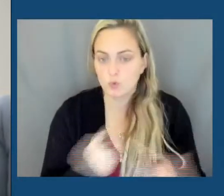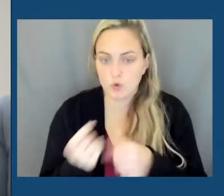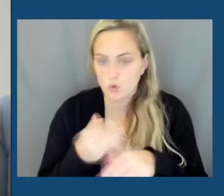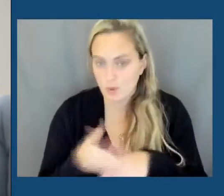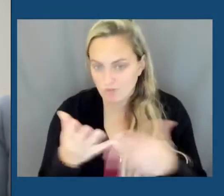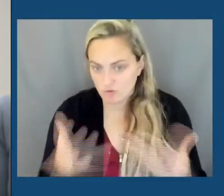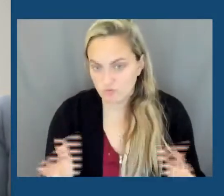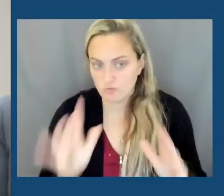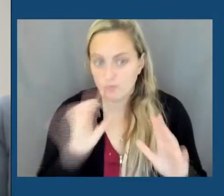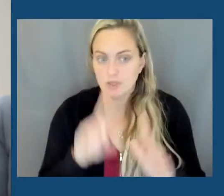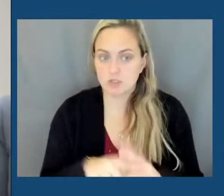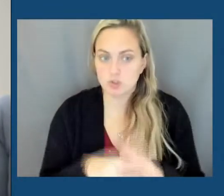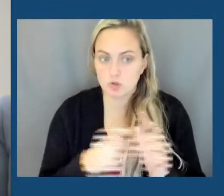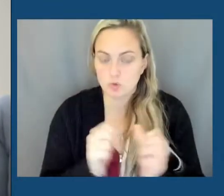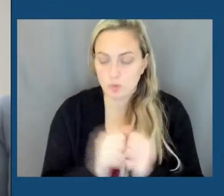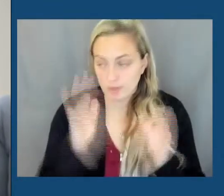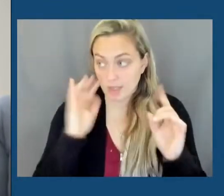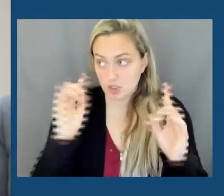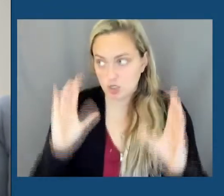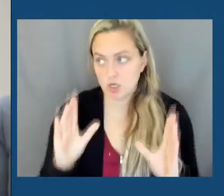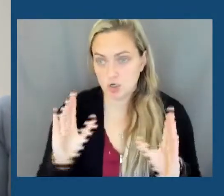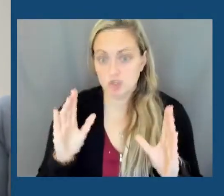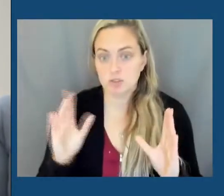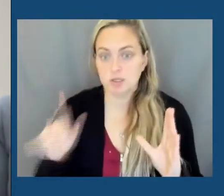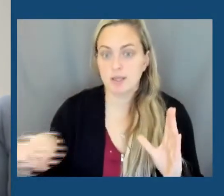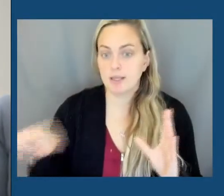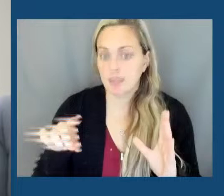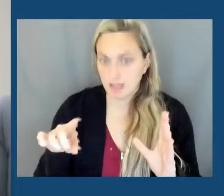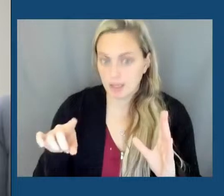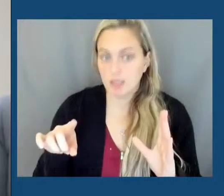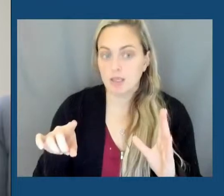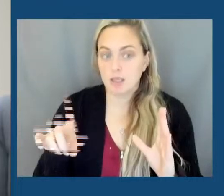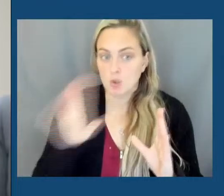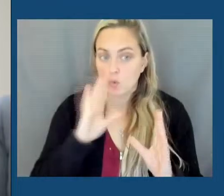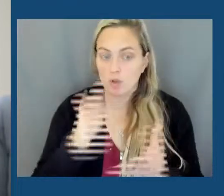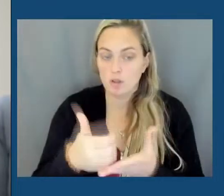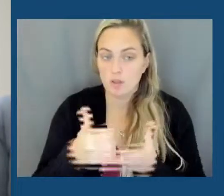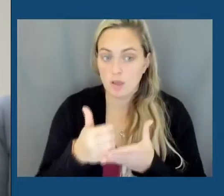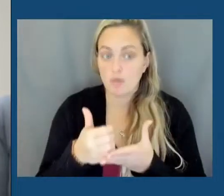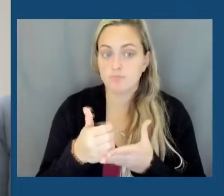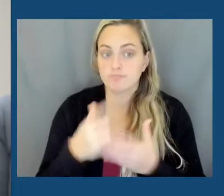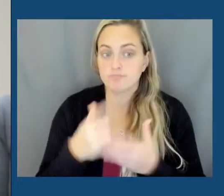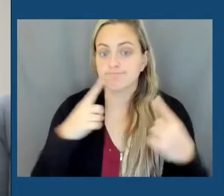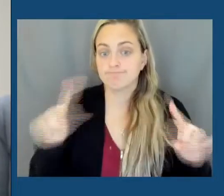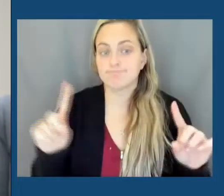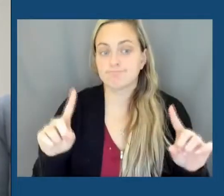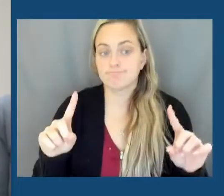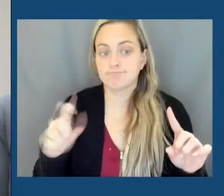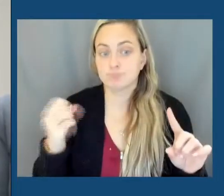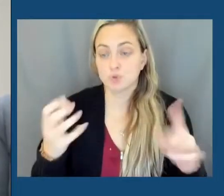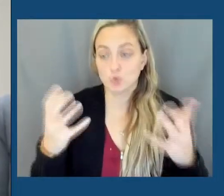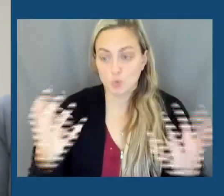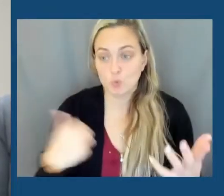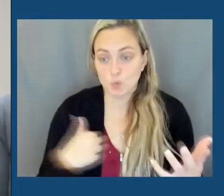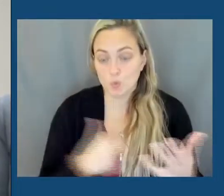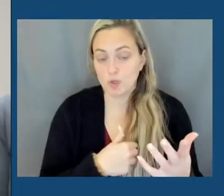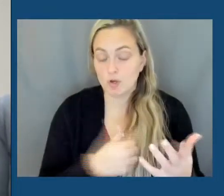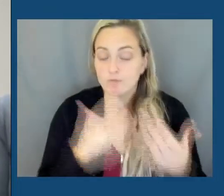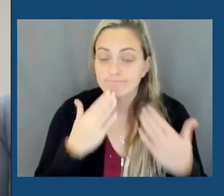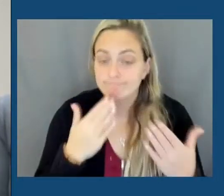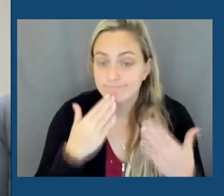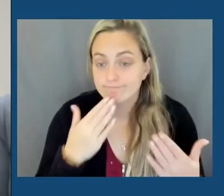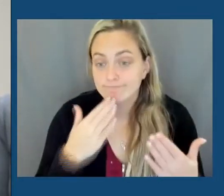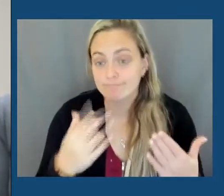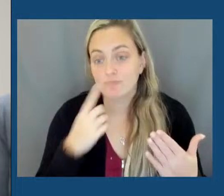it starts with the educators, and they're the ones who are going to help make this happen. So we are grateful for